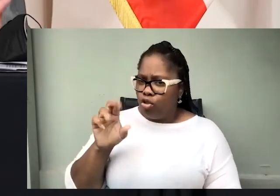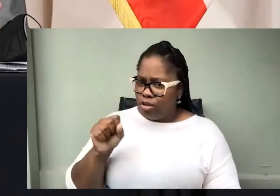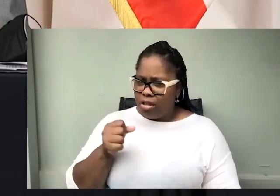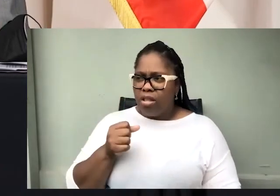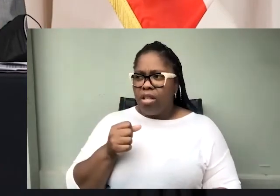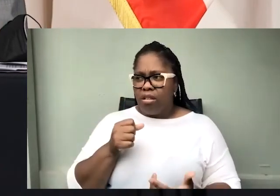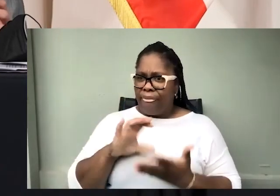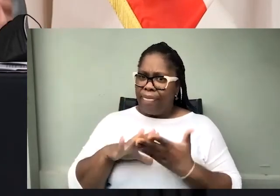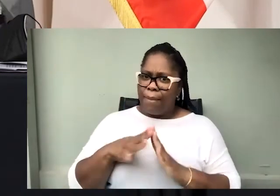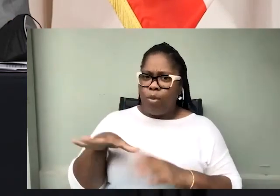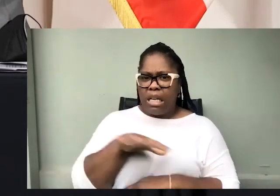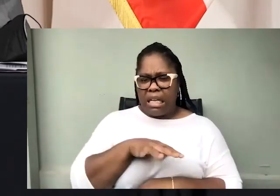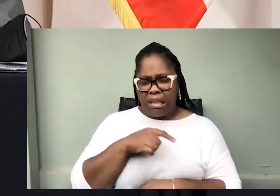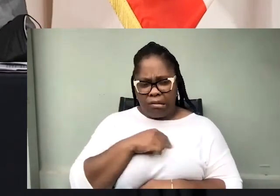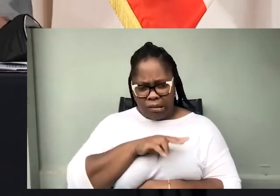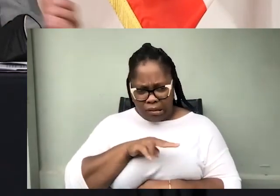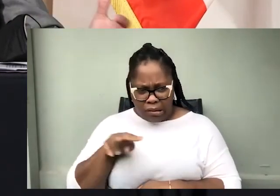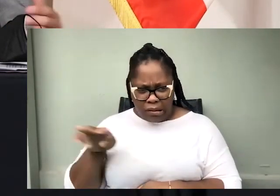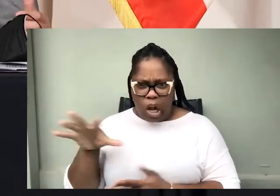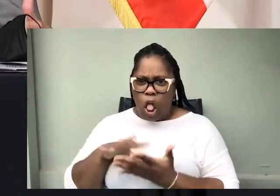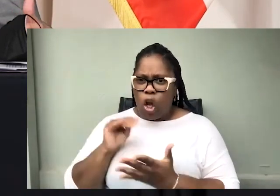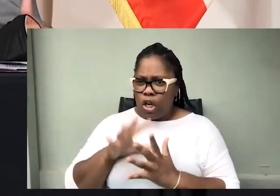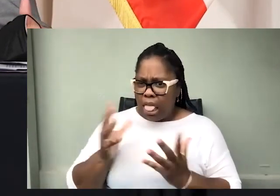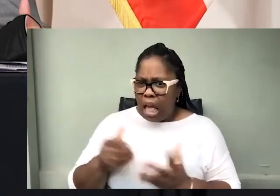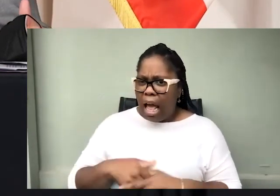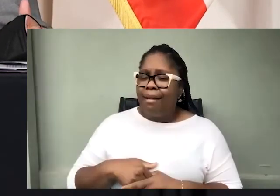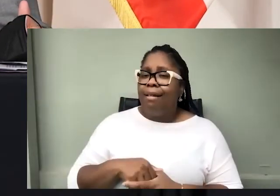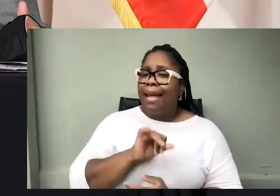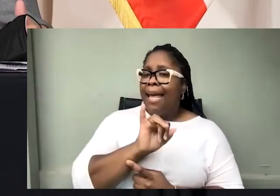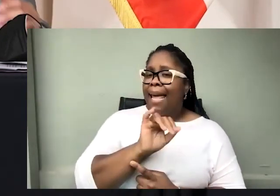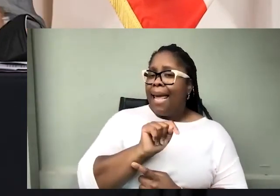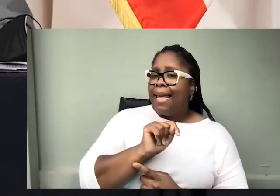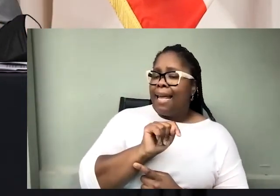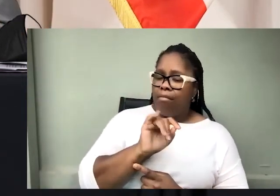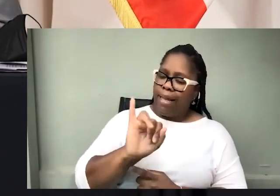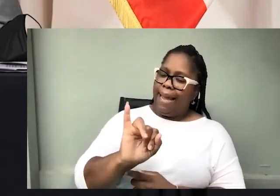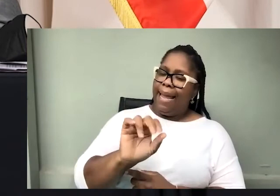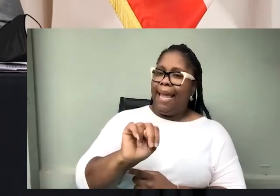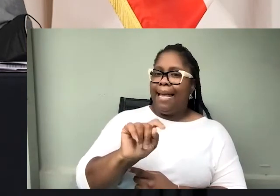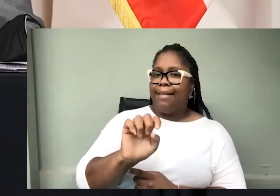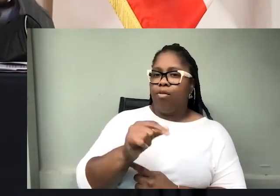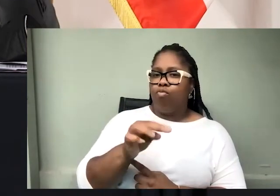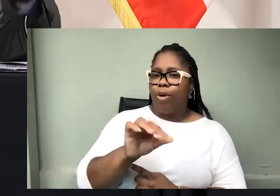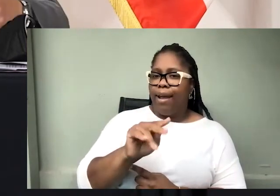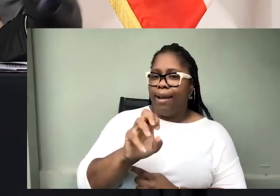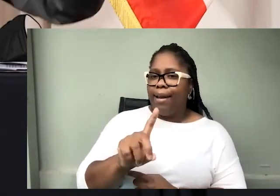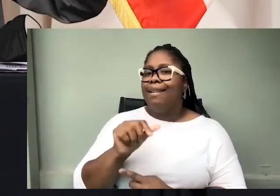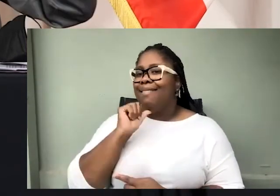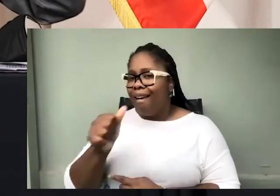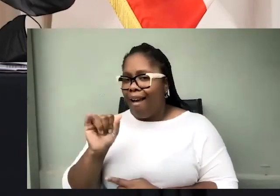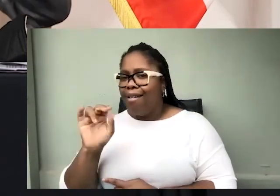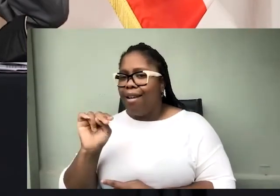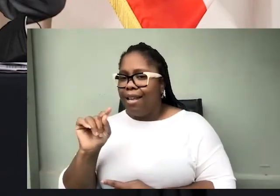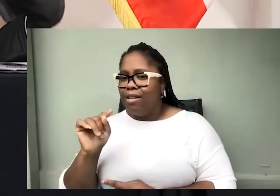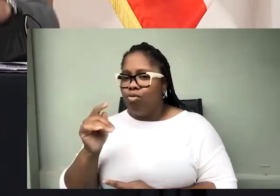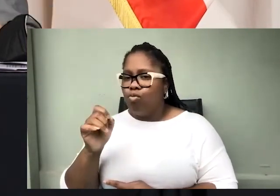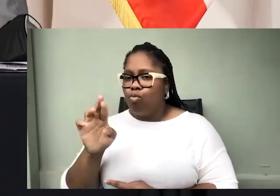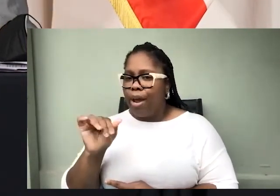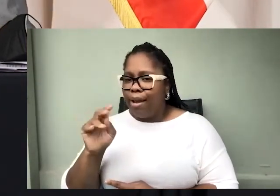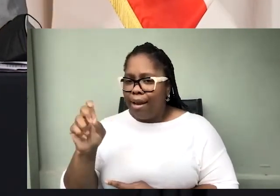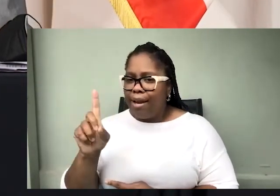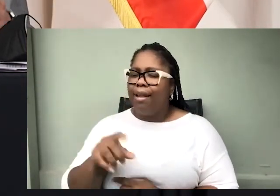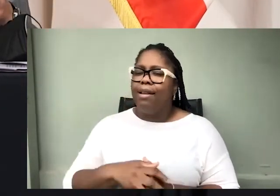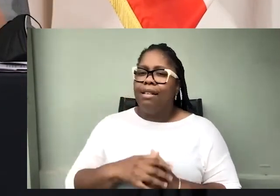And we've learned a lot about some of the integrated models, the non-integrated models, permanent supportive housing, some of the mental health care that